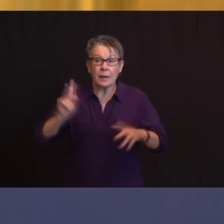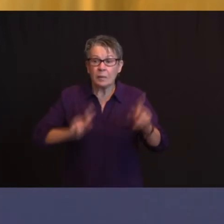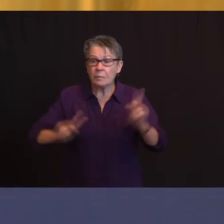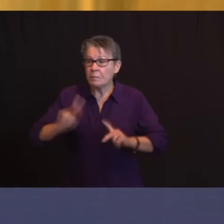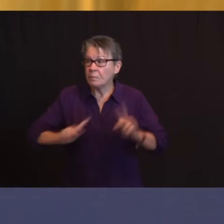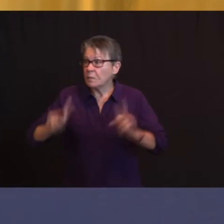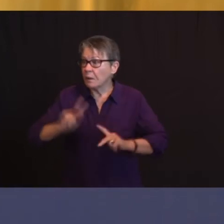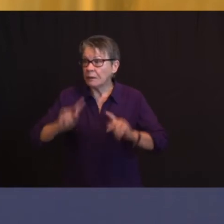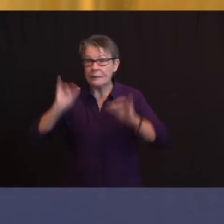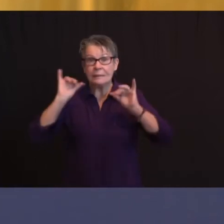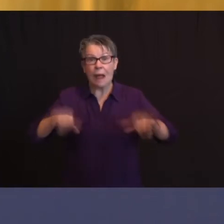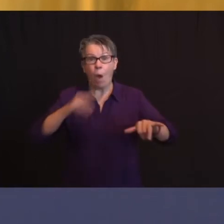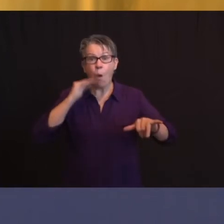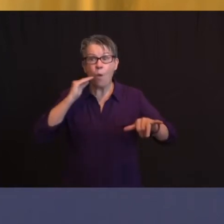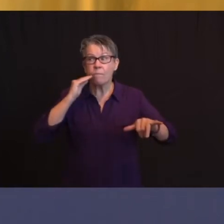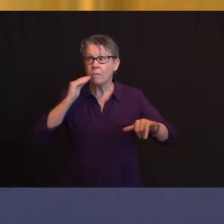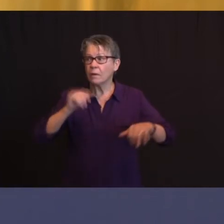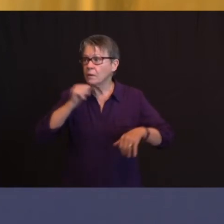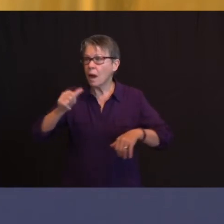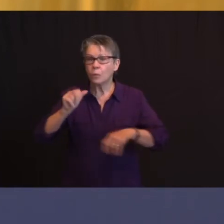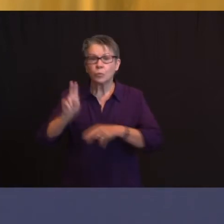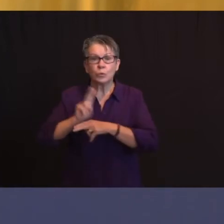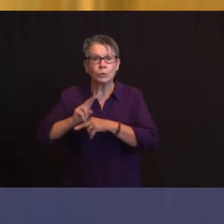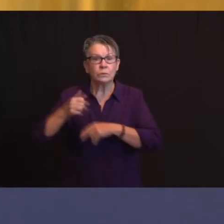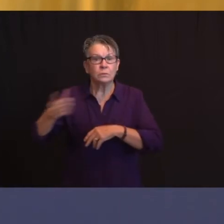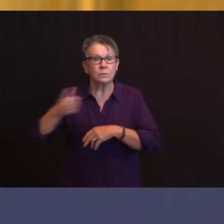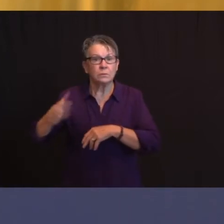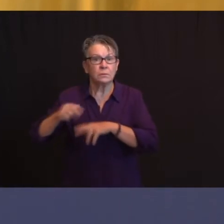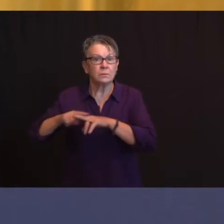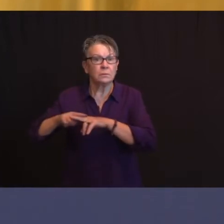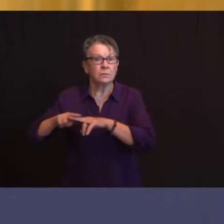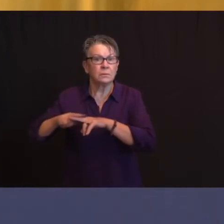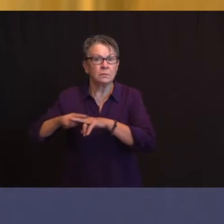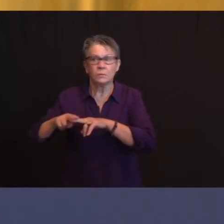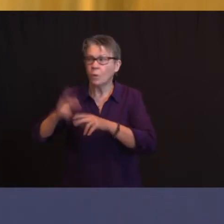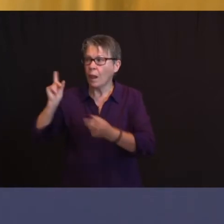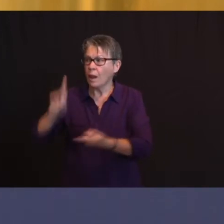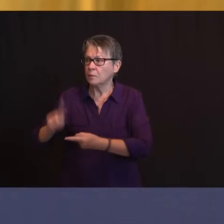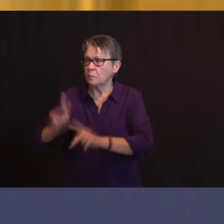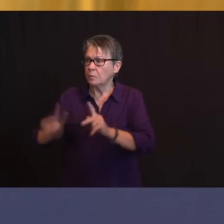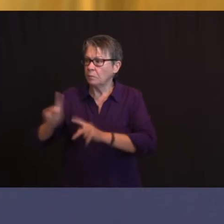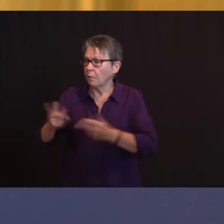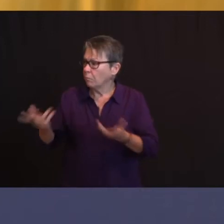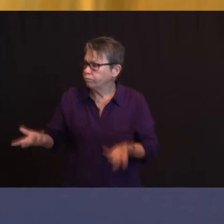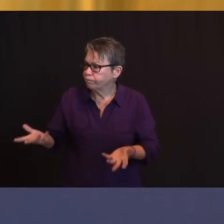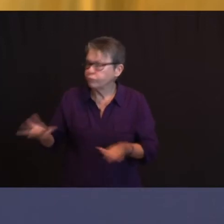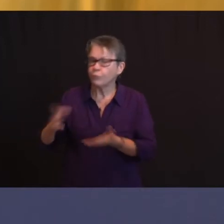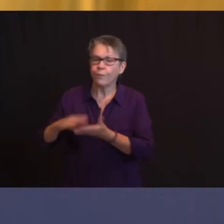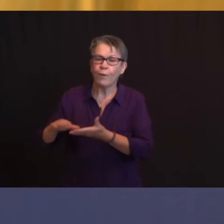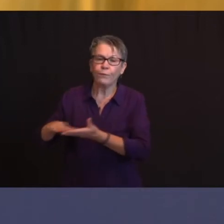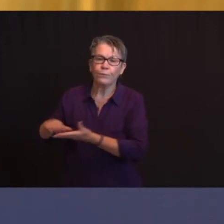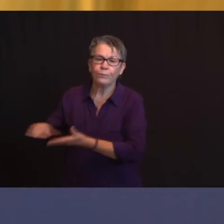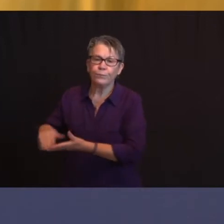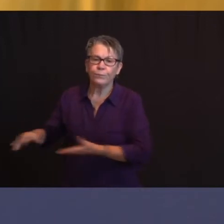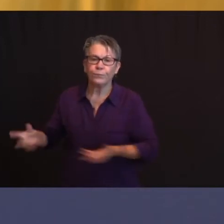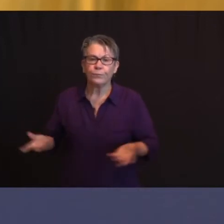all accounts, an outward flight of people and therefore where their home is, so that even when they